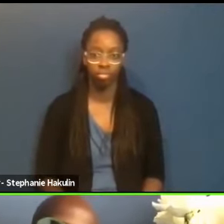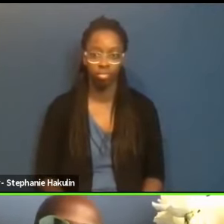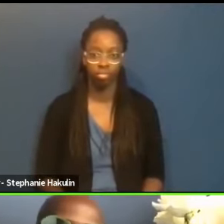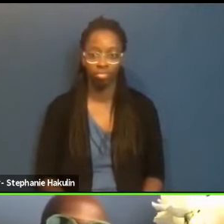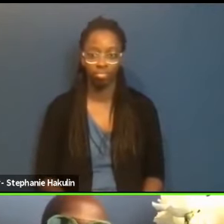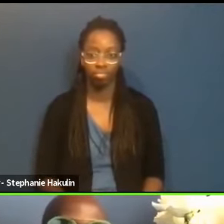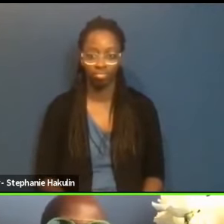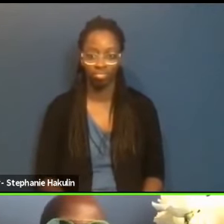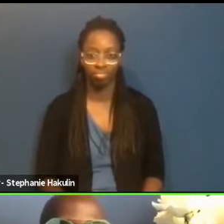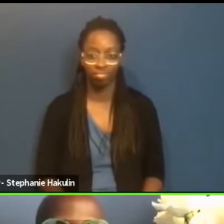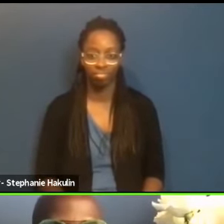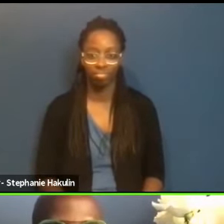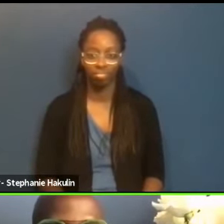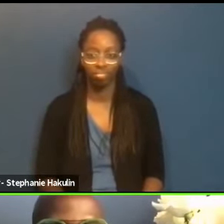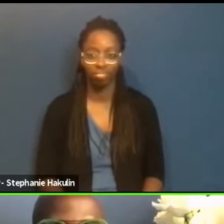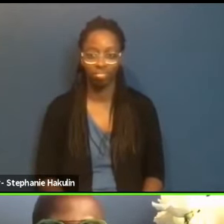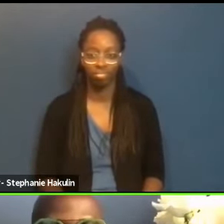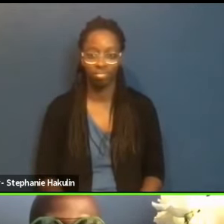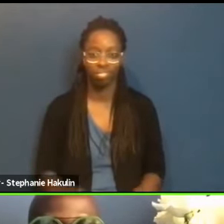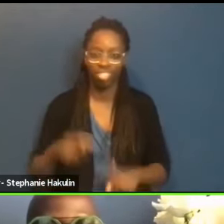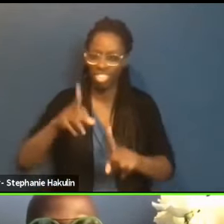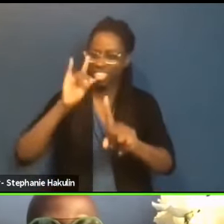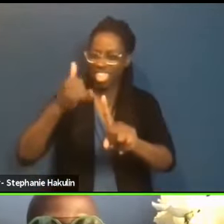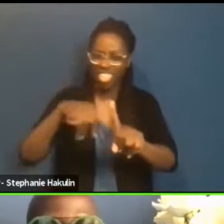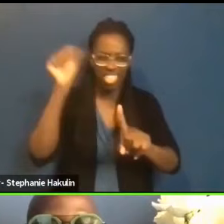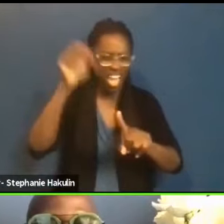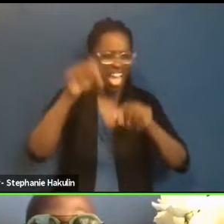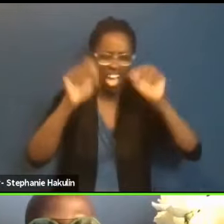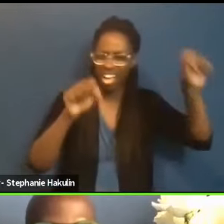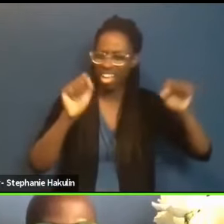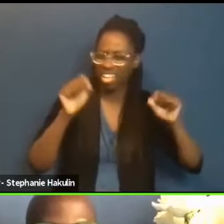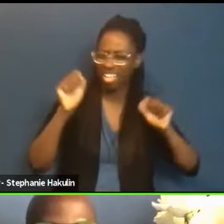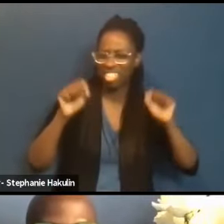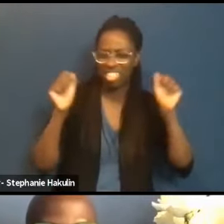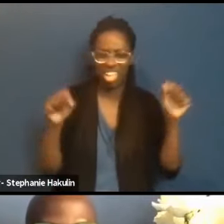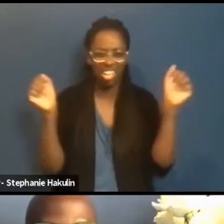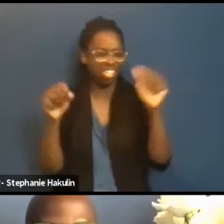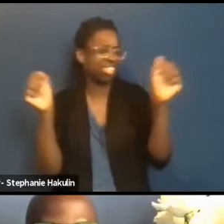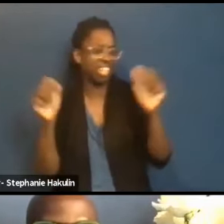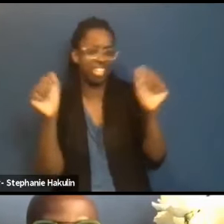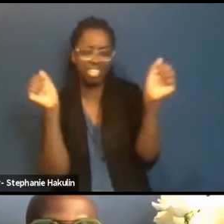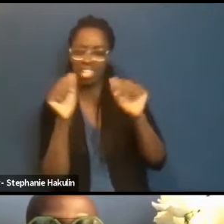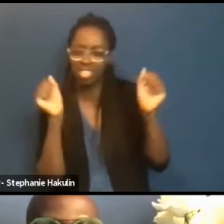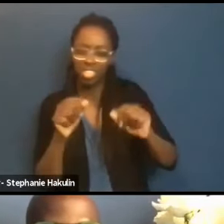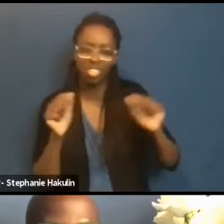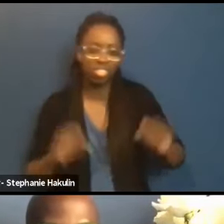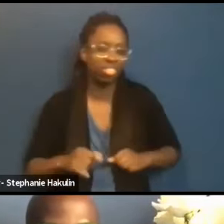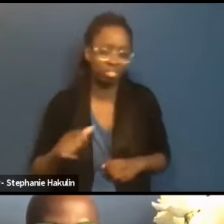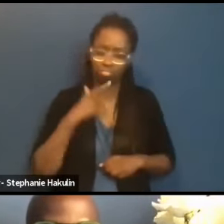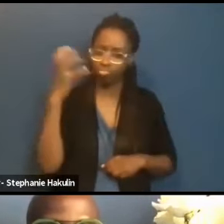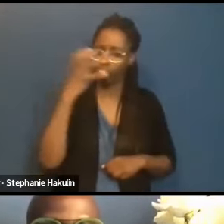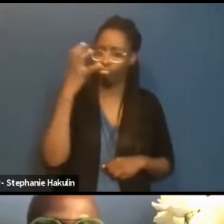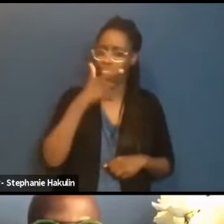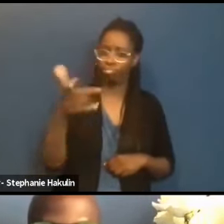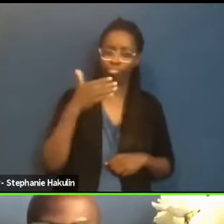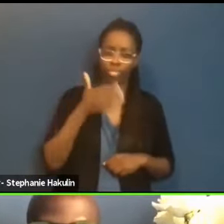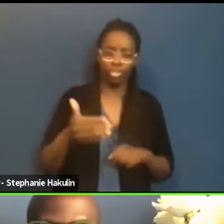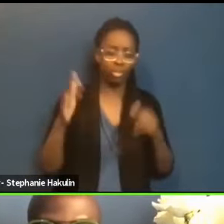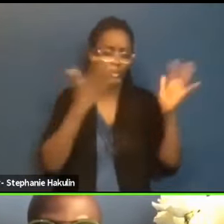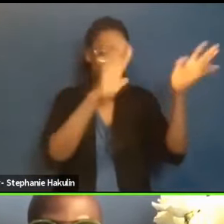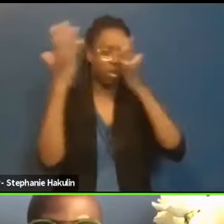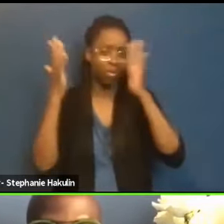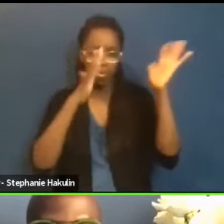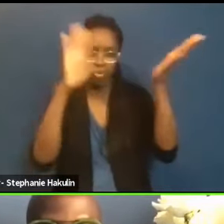Yes, yes, yes, yes, yes. Go in, poet. How magical, how